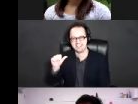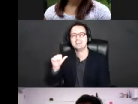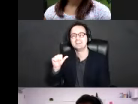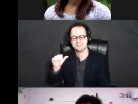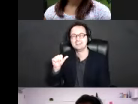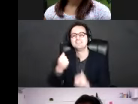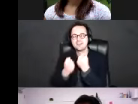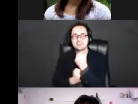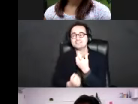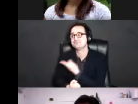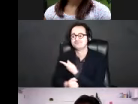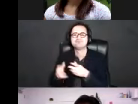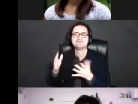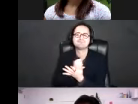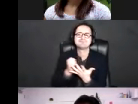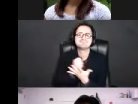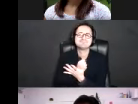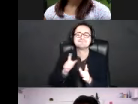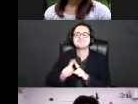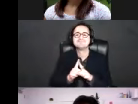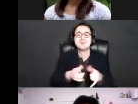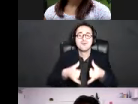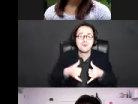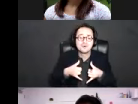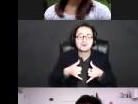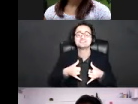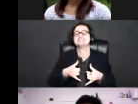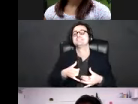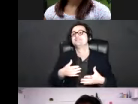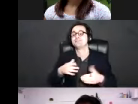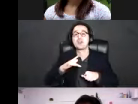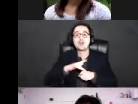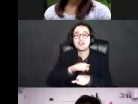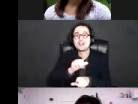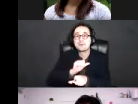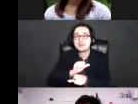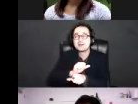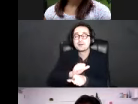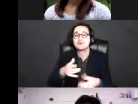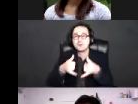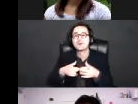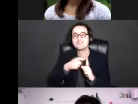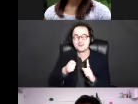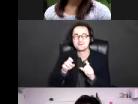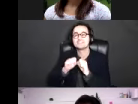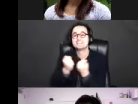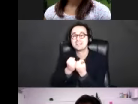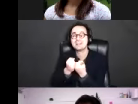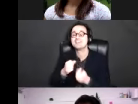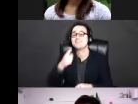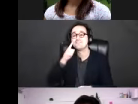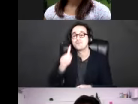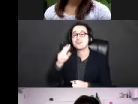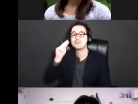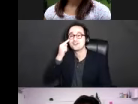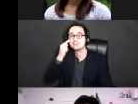numerous prestigious awards, including the Early Career Award from the Society for the Neurobiology of Language, and the Science of Learning